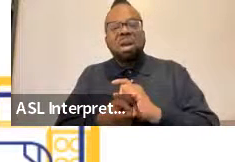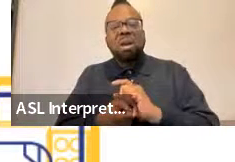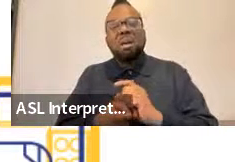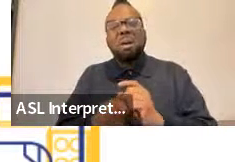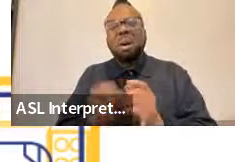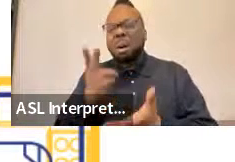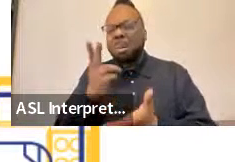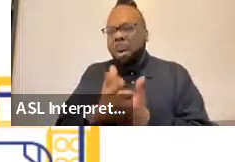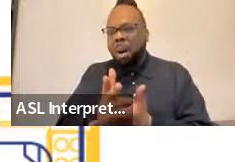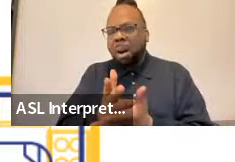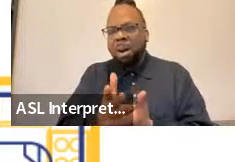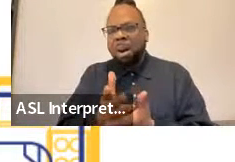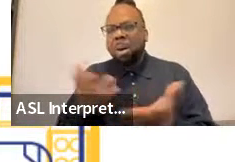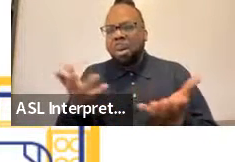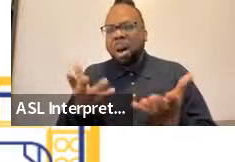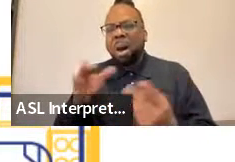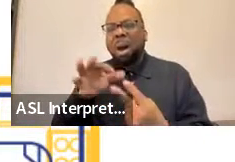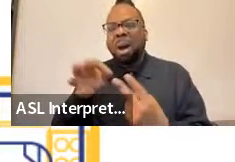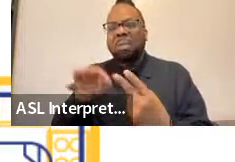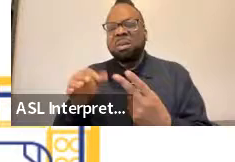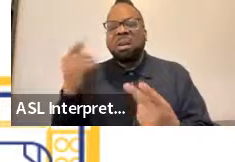optional for new housing everywhere.